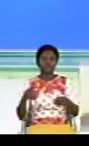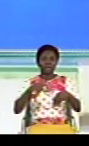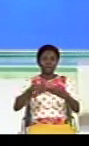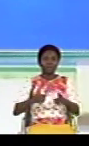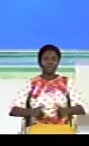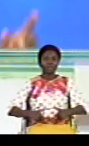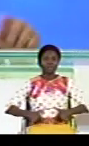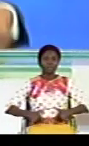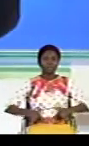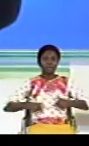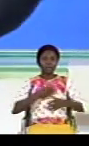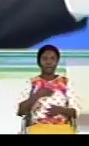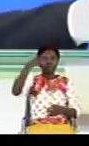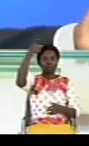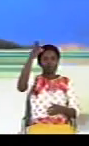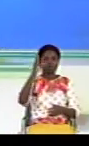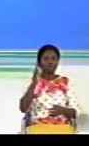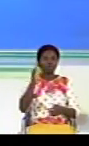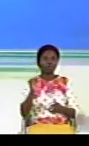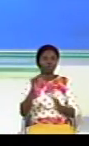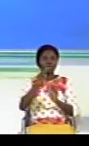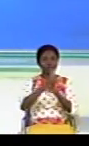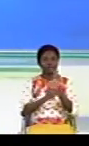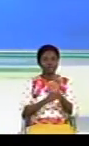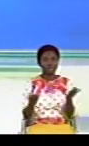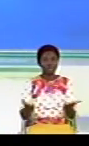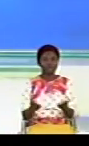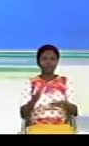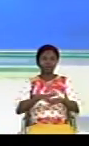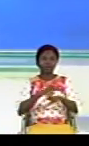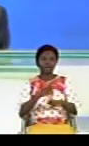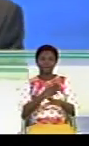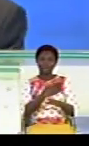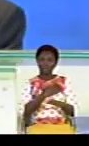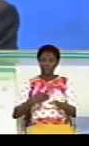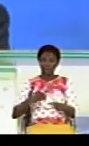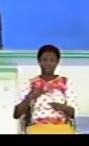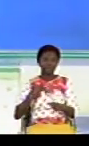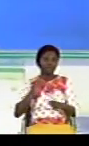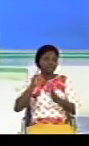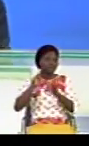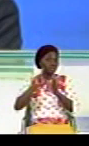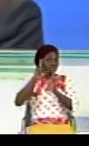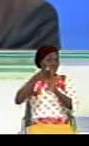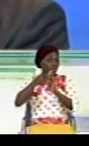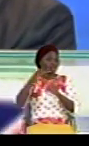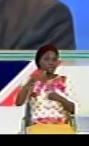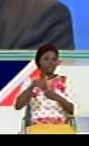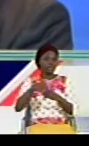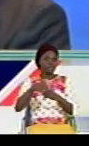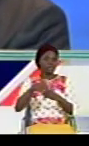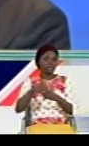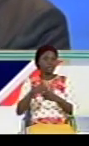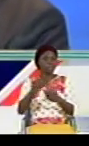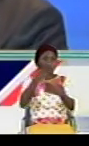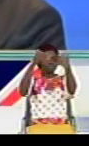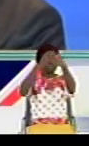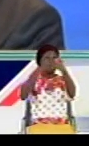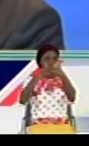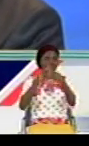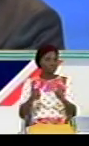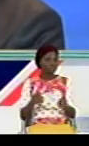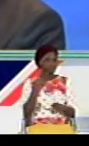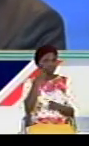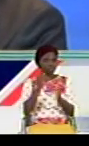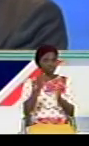on earth and hereafter in heaven. But you see, that arm of the Lord will be